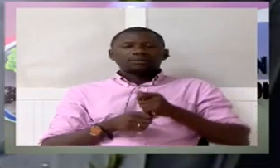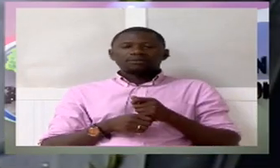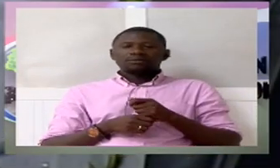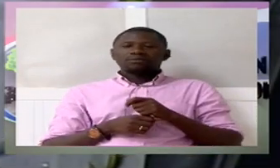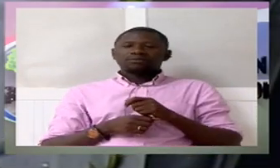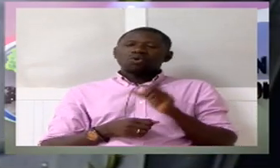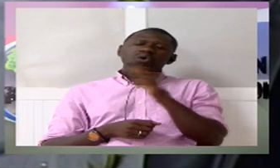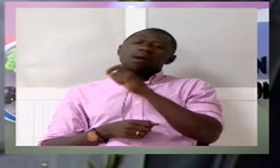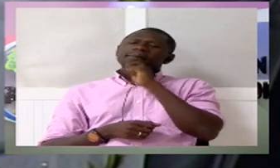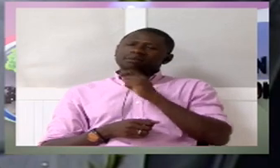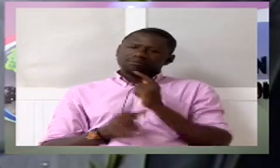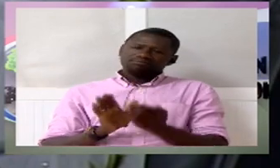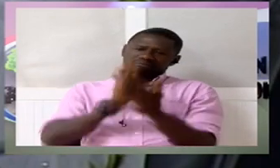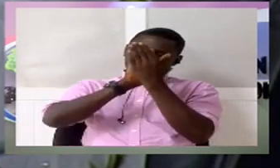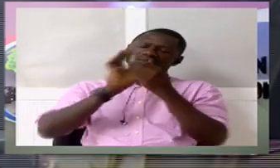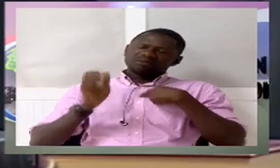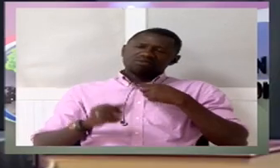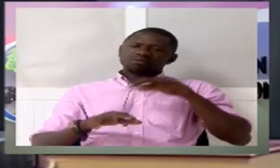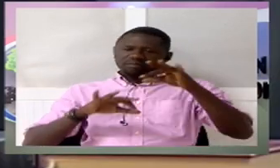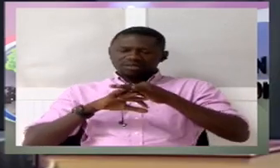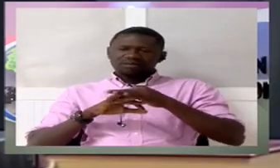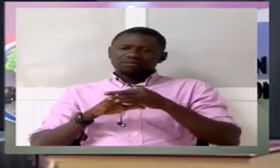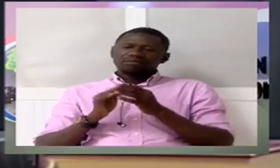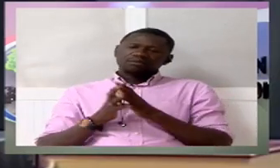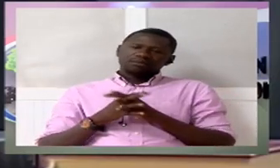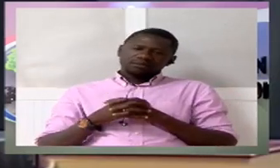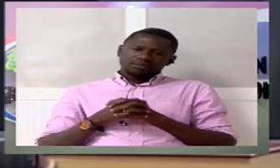for marriage. Kewodo li ngwali ne pour futu wala pour kam futu.